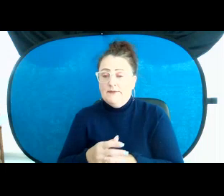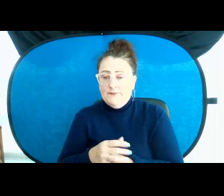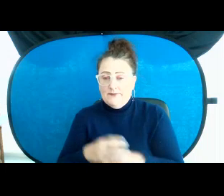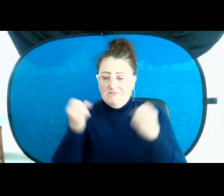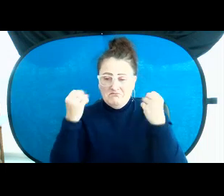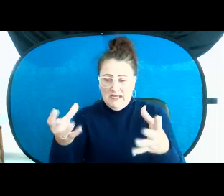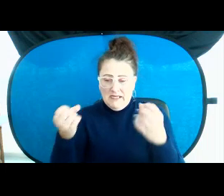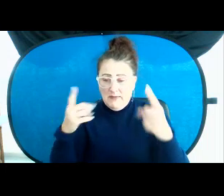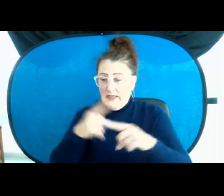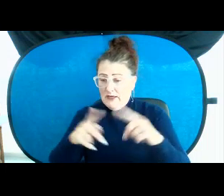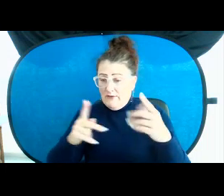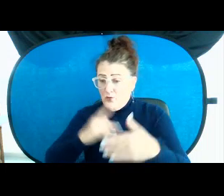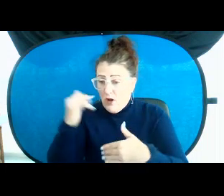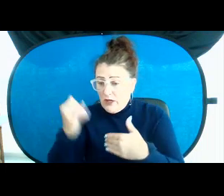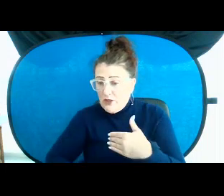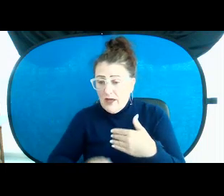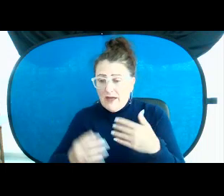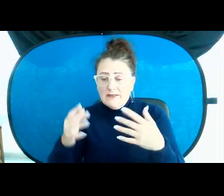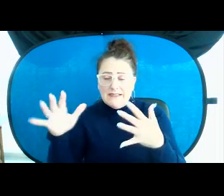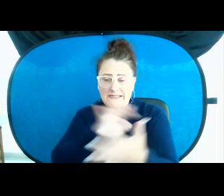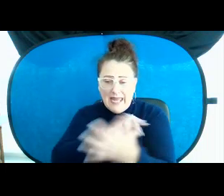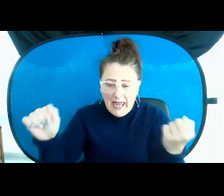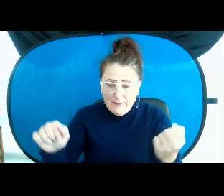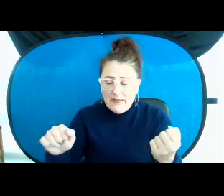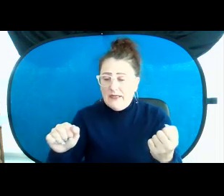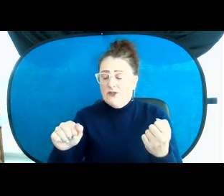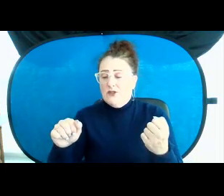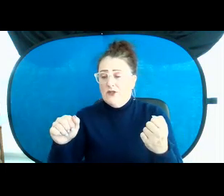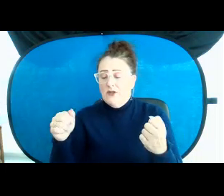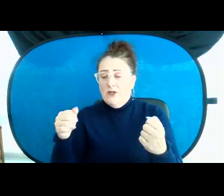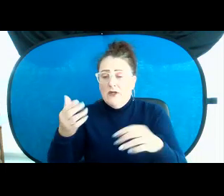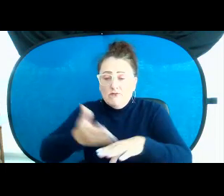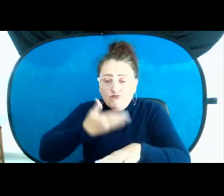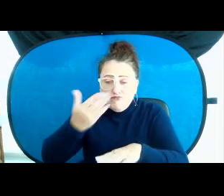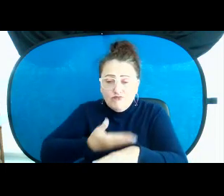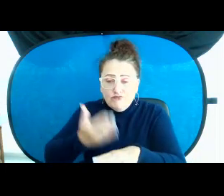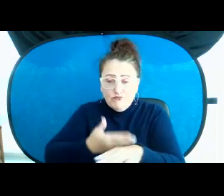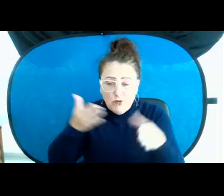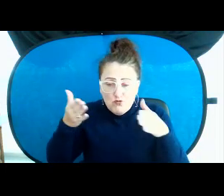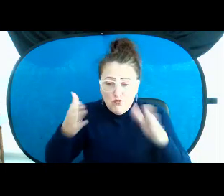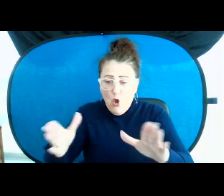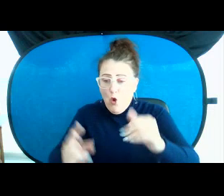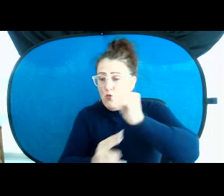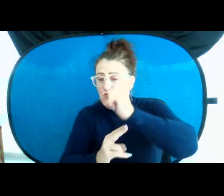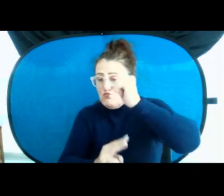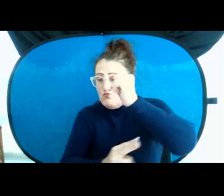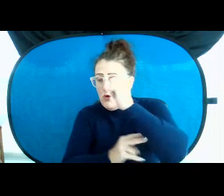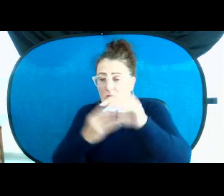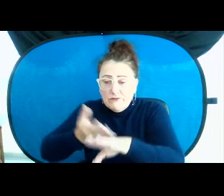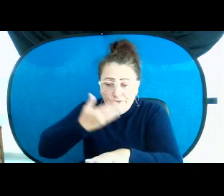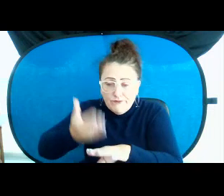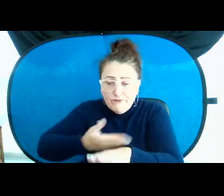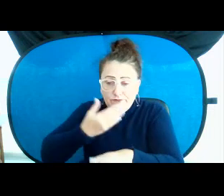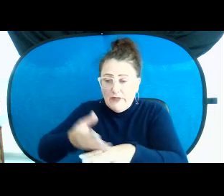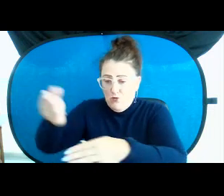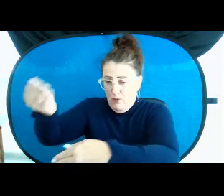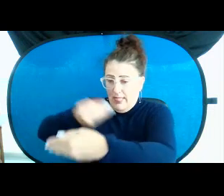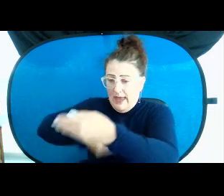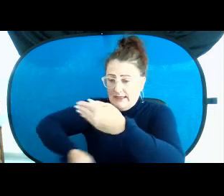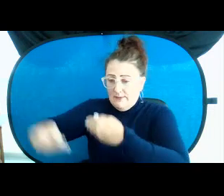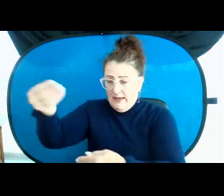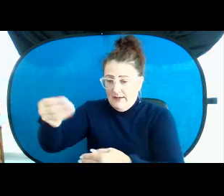types of projects, including major damage, roadway rehabilitation, bridge rehabilitation and replacement,